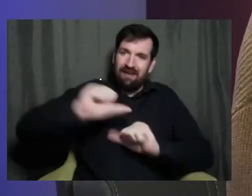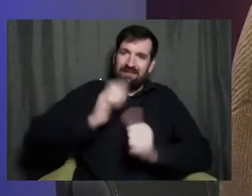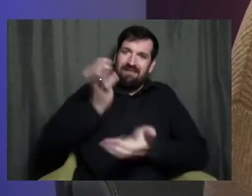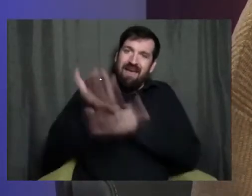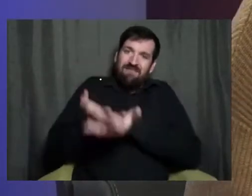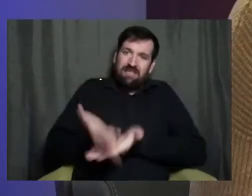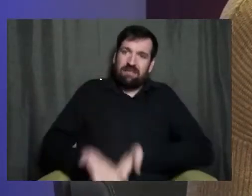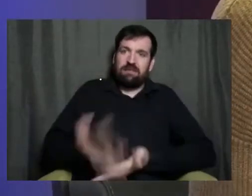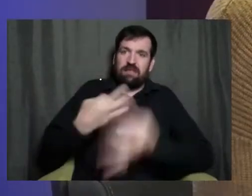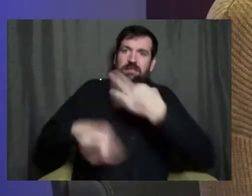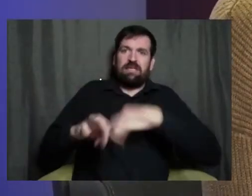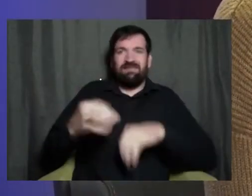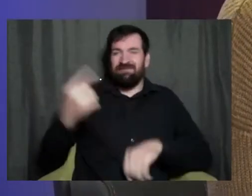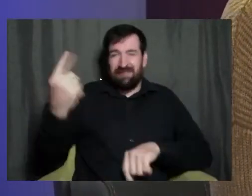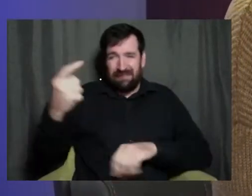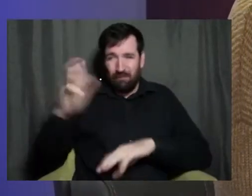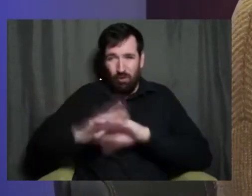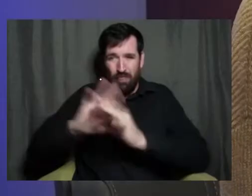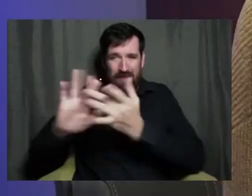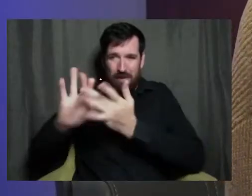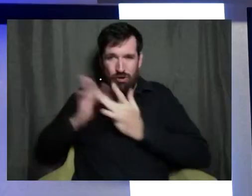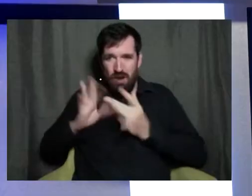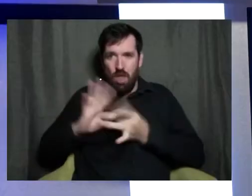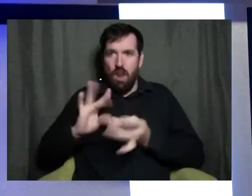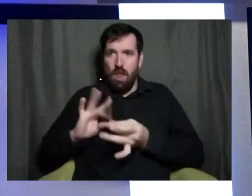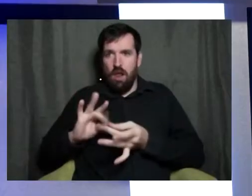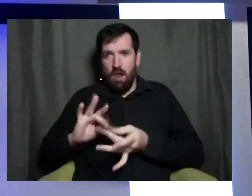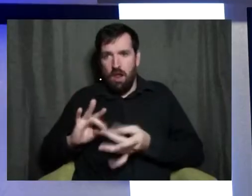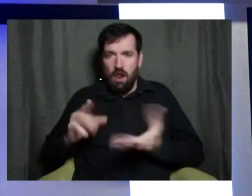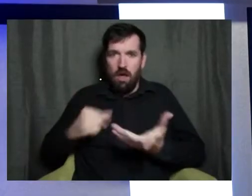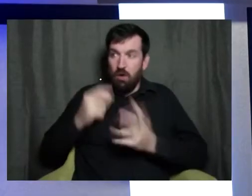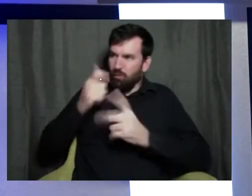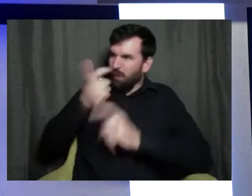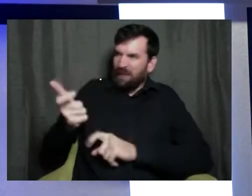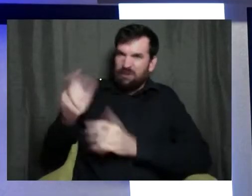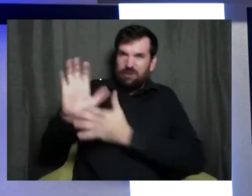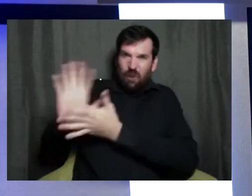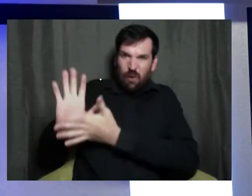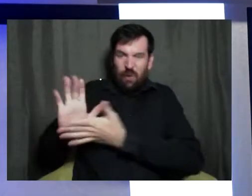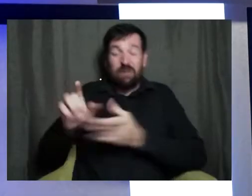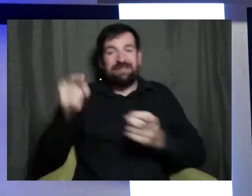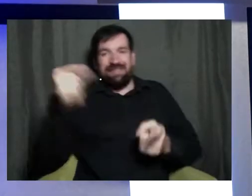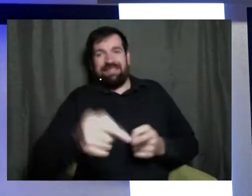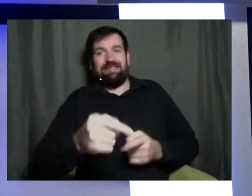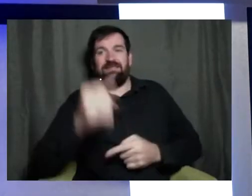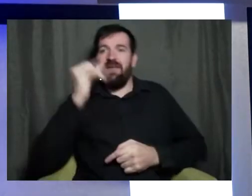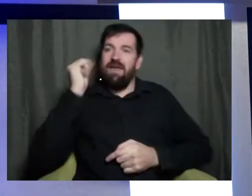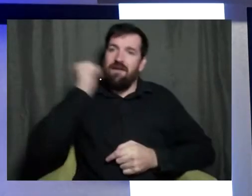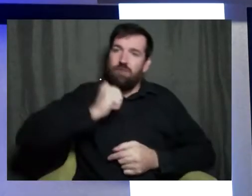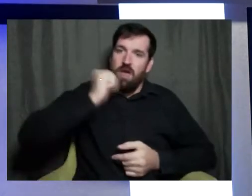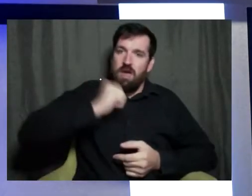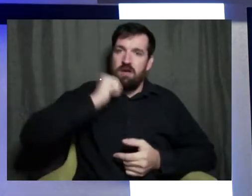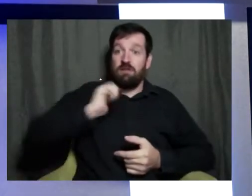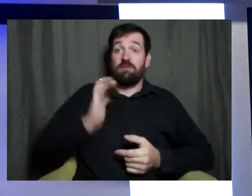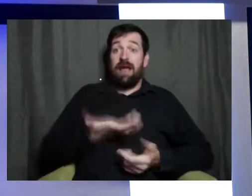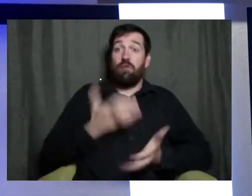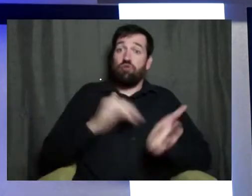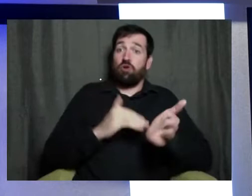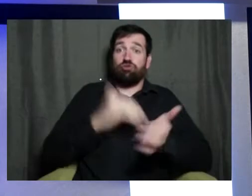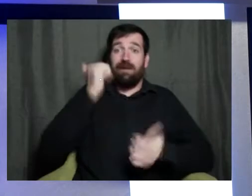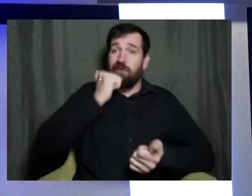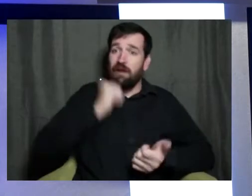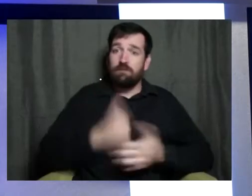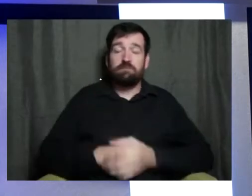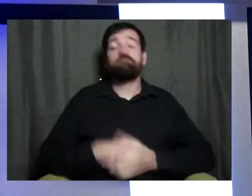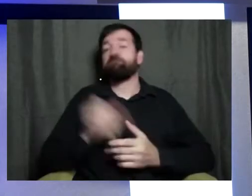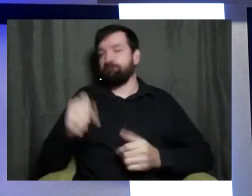someone on the internet saying X, Y, and Z. Watch this show. Yes. Watch this show. Every day. and hear our doctors say it. So what are some then, you've